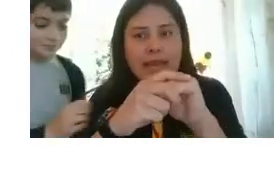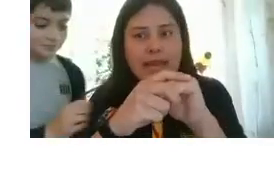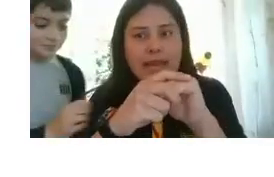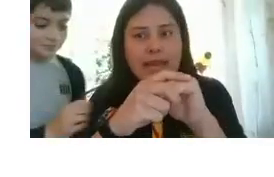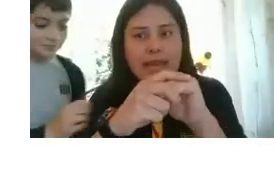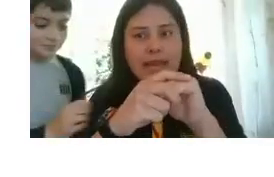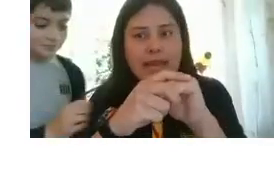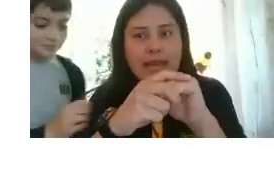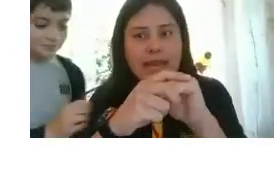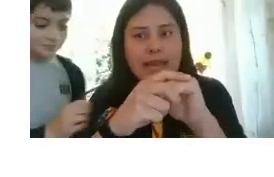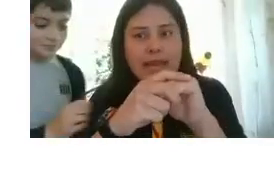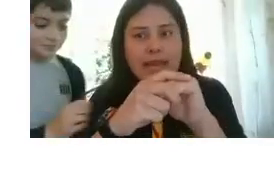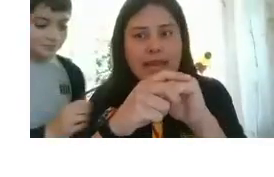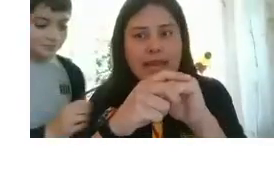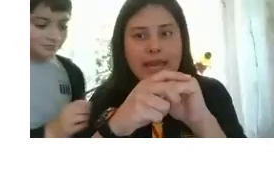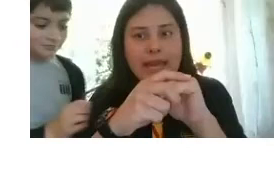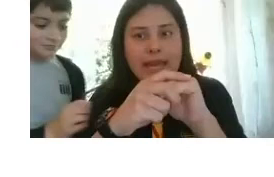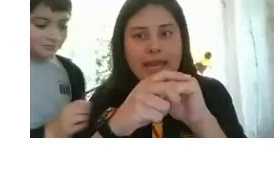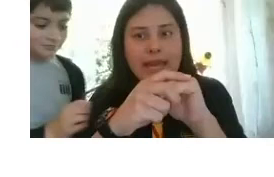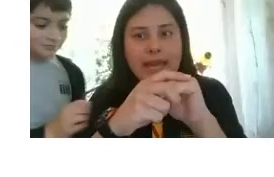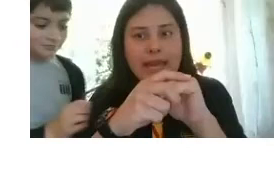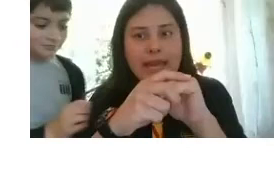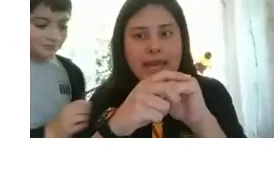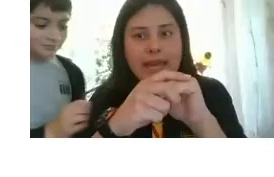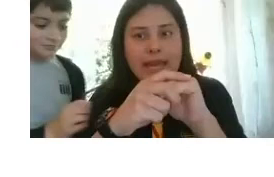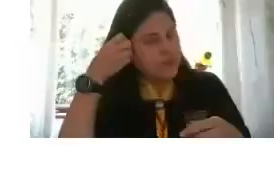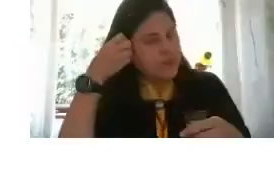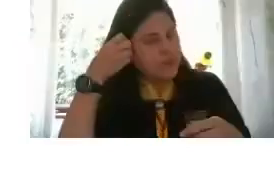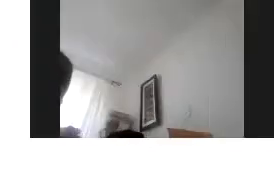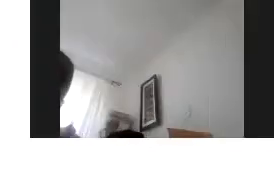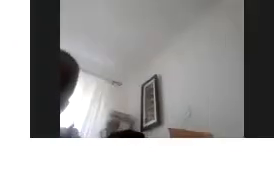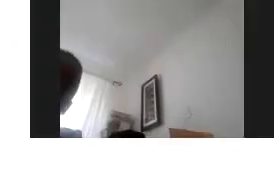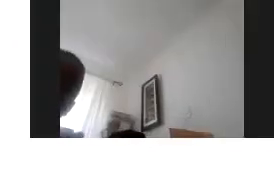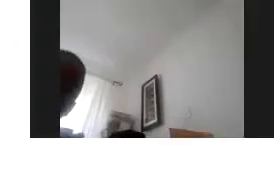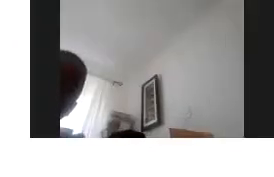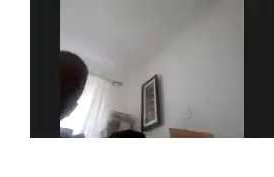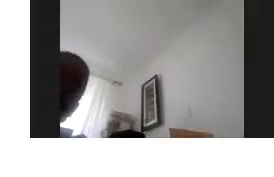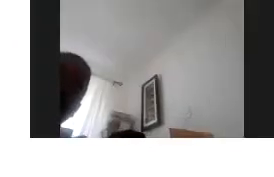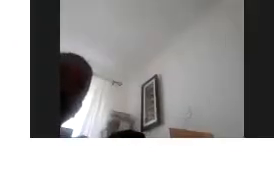end. But another, just to give you some